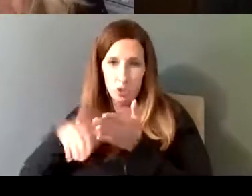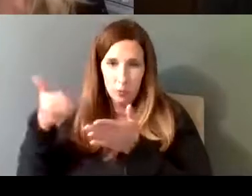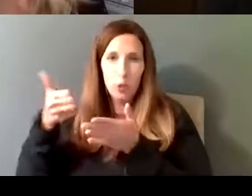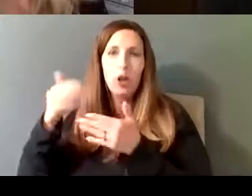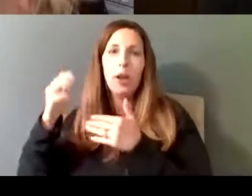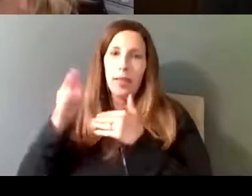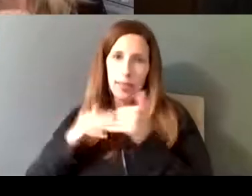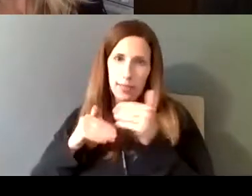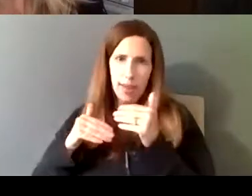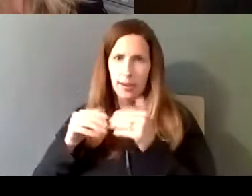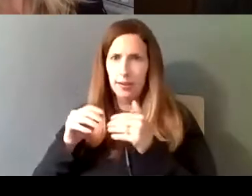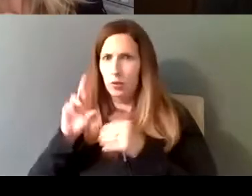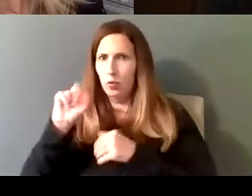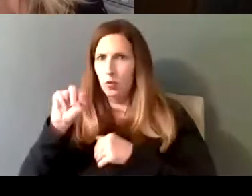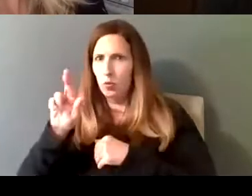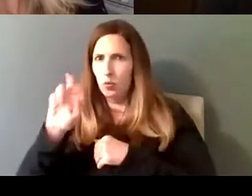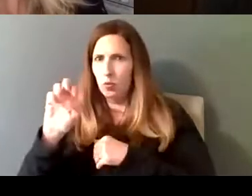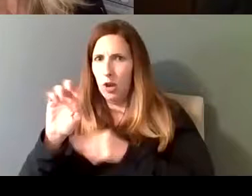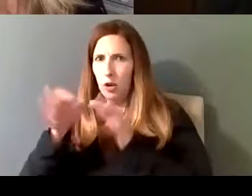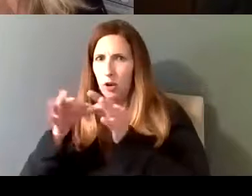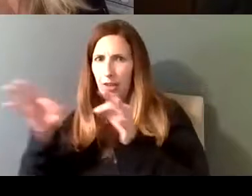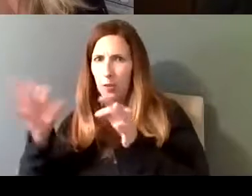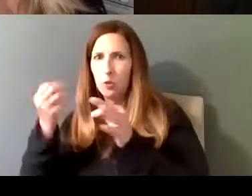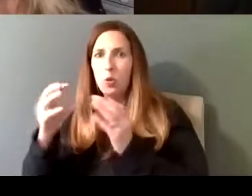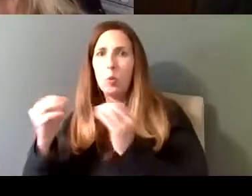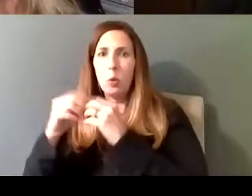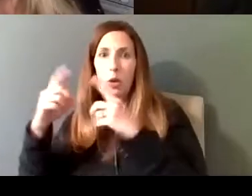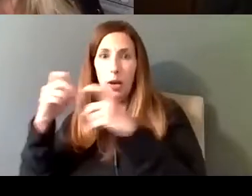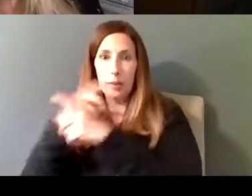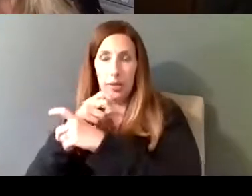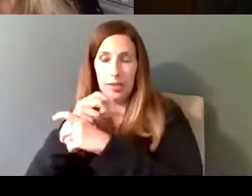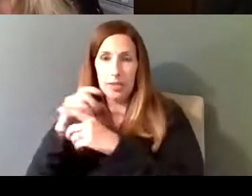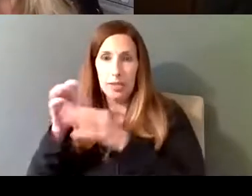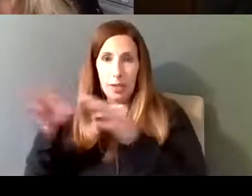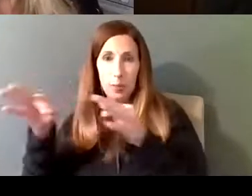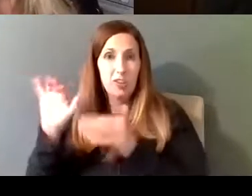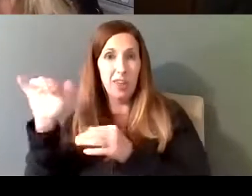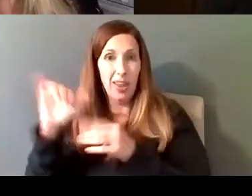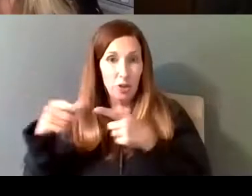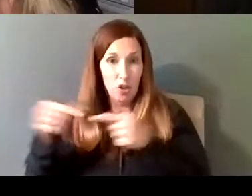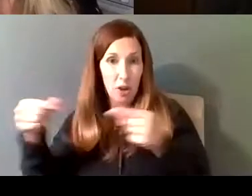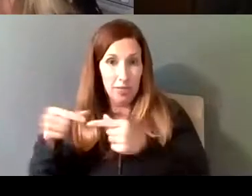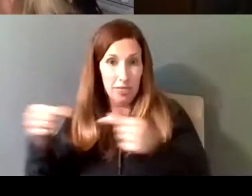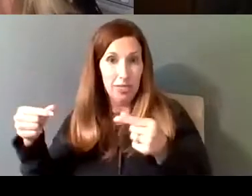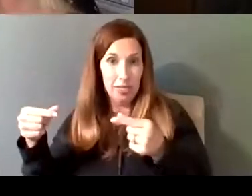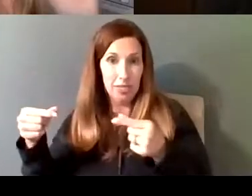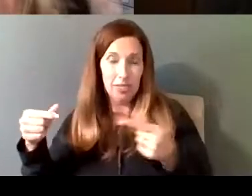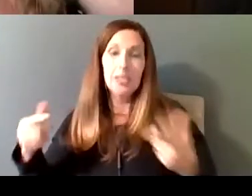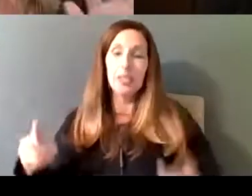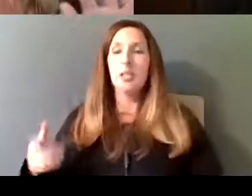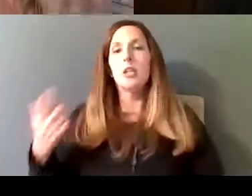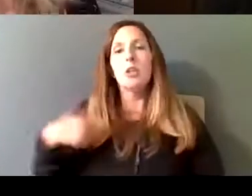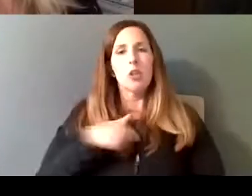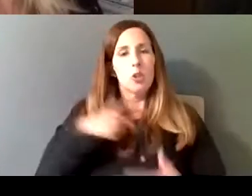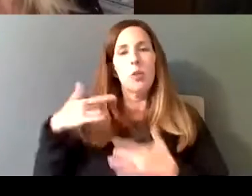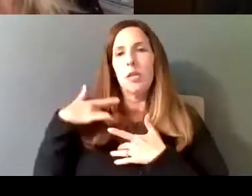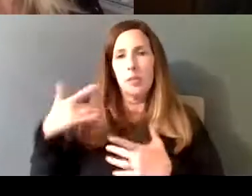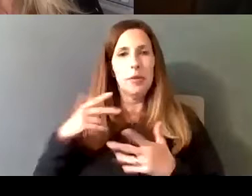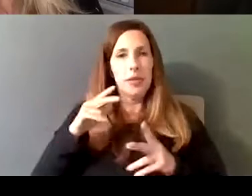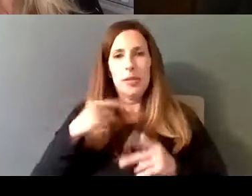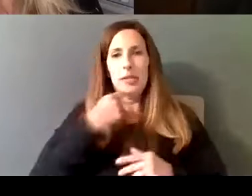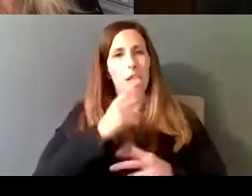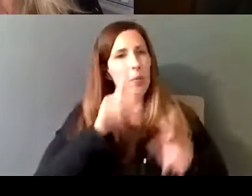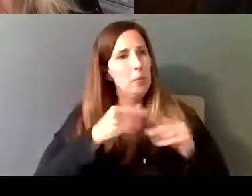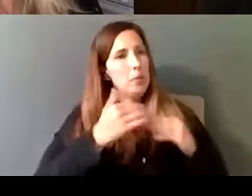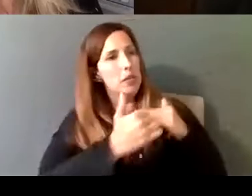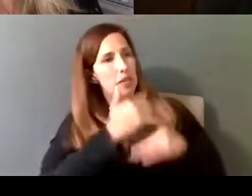that's more rare or more complex like Japanese. So we typically tell people, just send us the documents that you